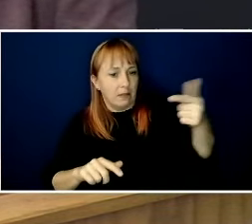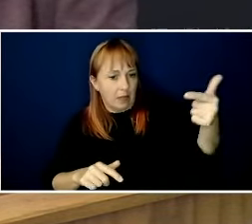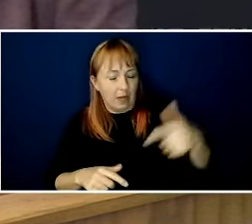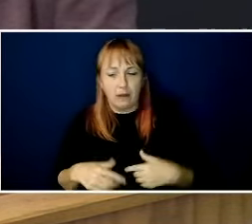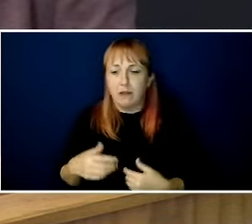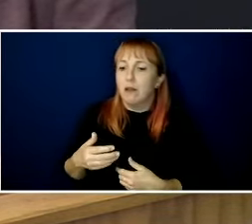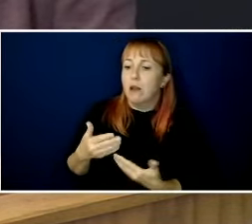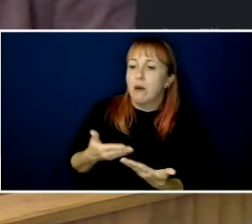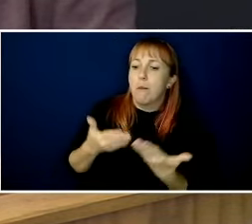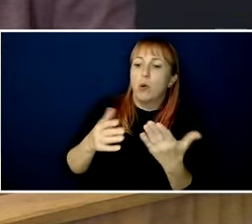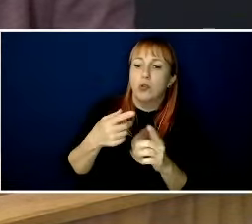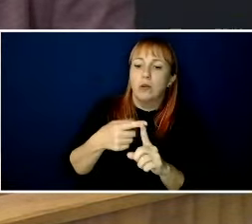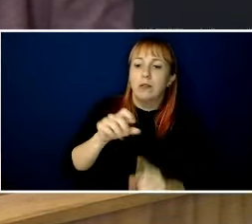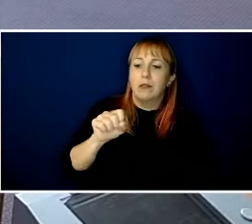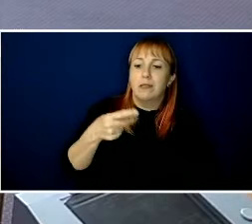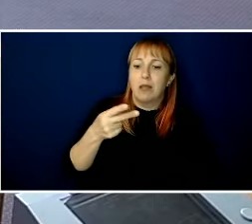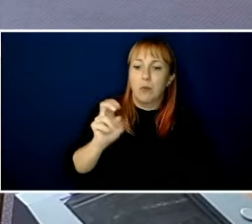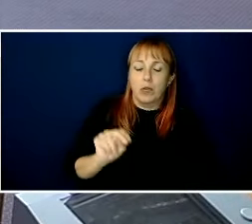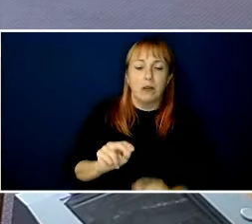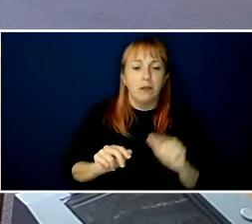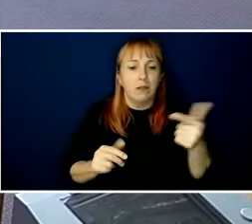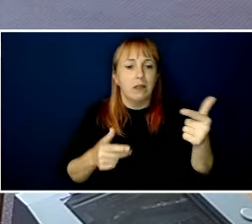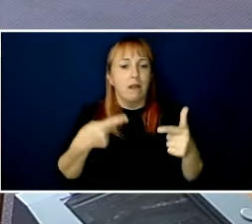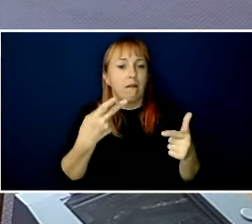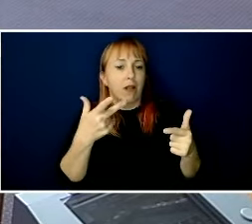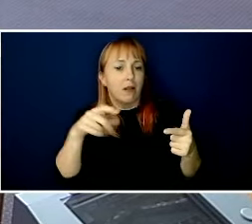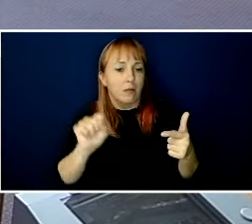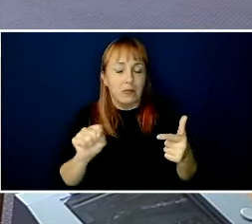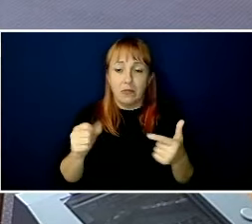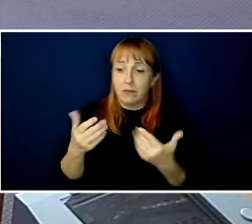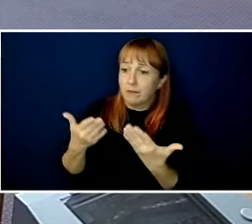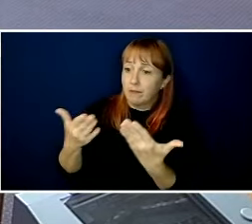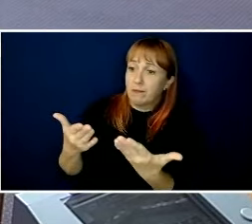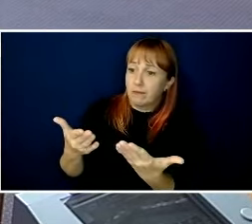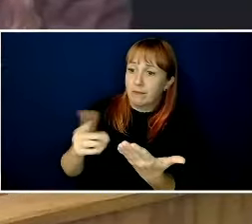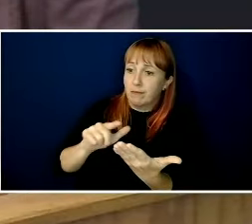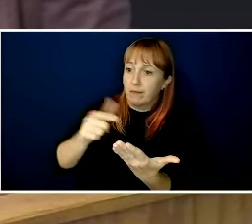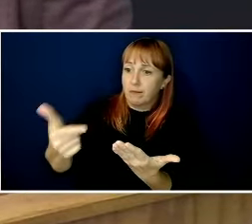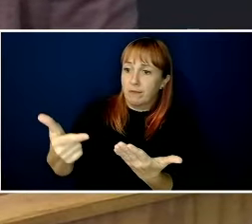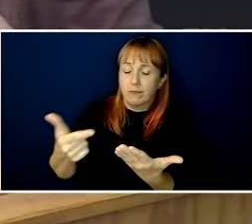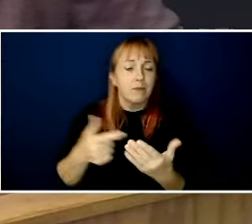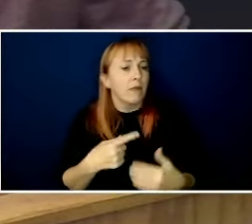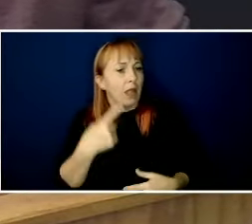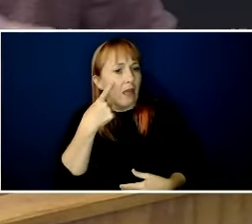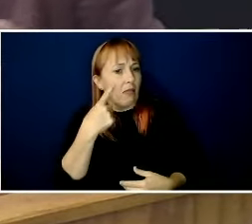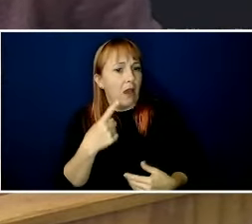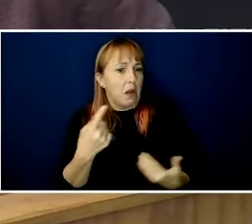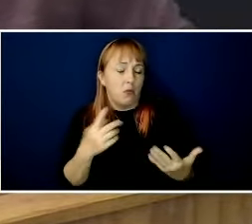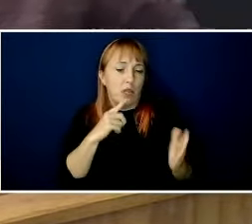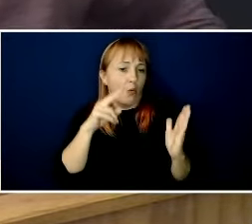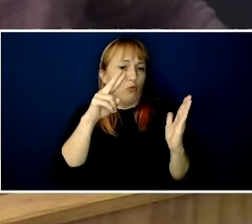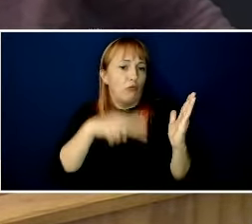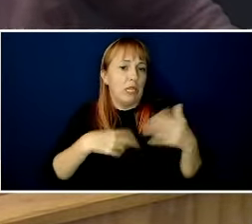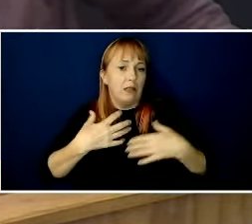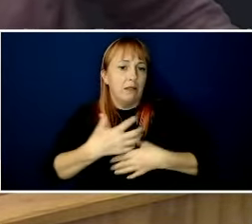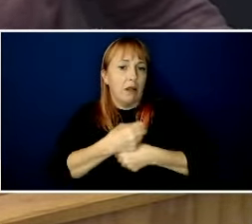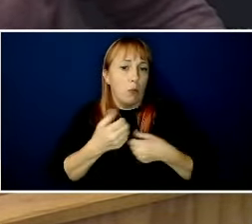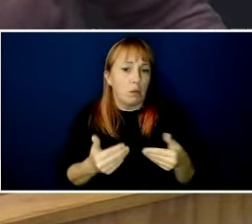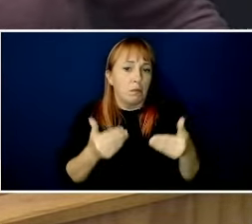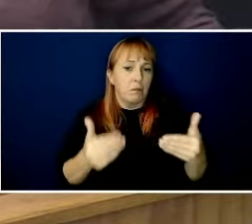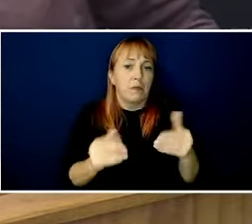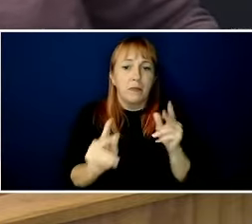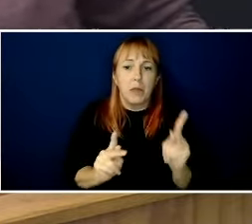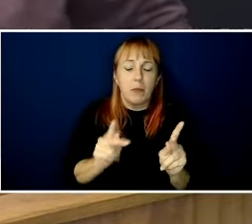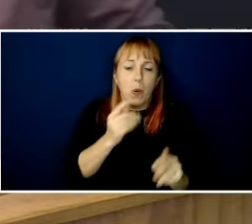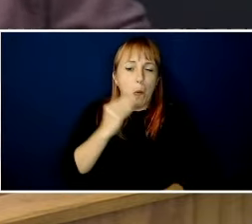by Stapleton, second by Phillips. Counselor, to your motion. Thank you. I thought I actually might just read the summary really quick so that people at